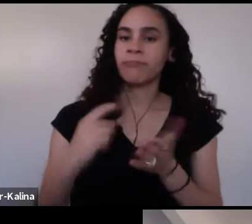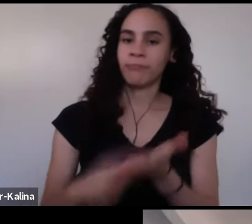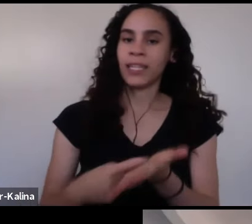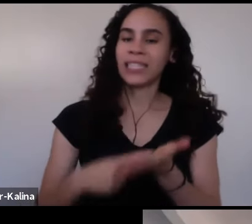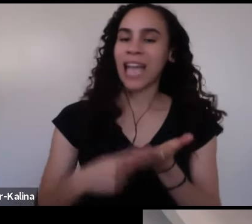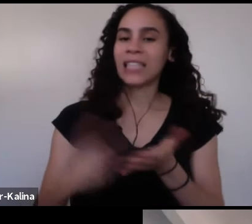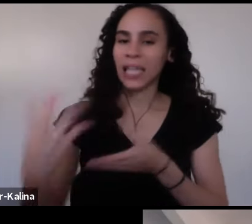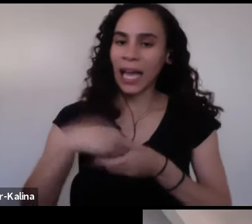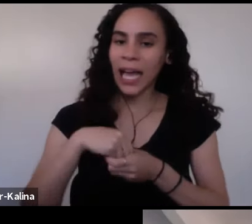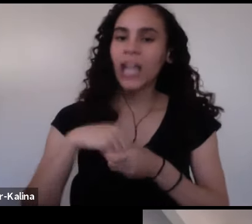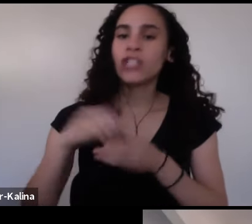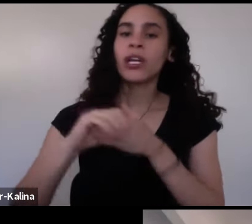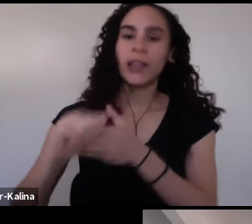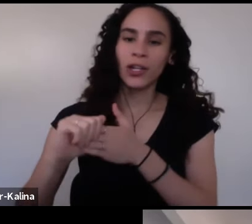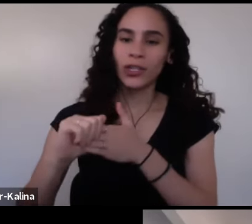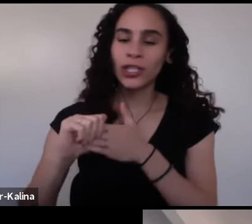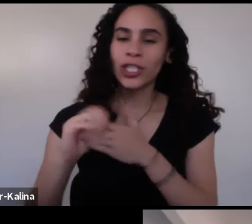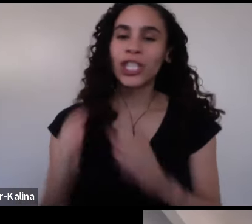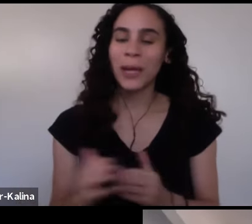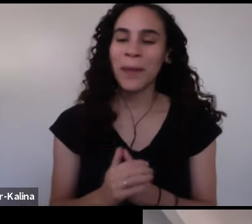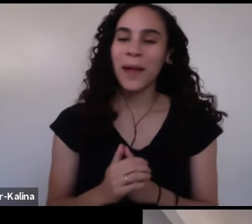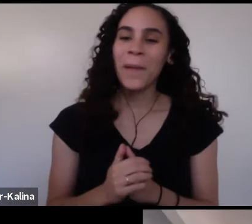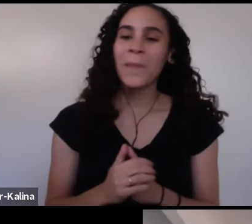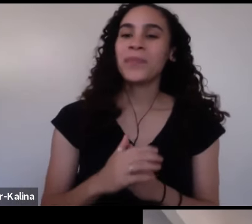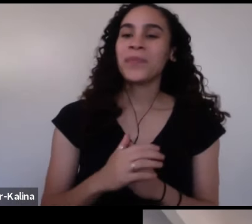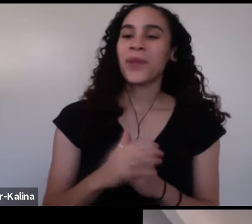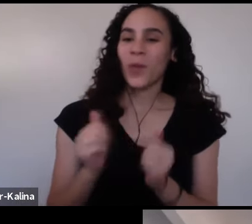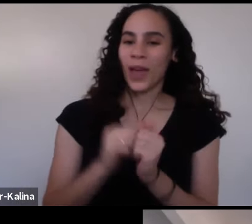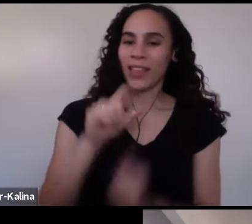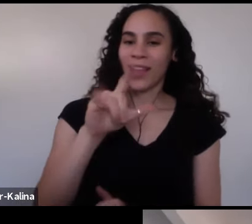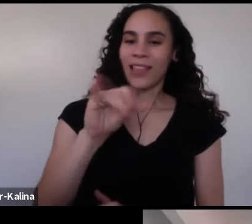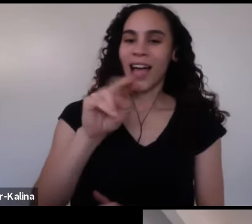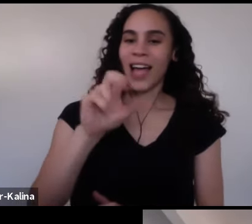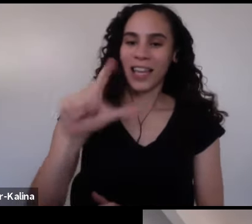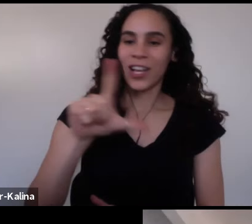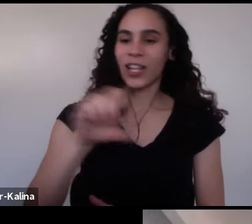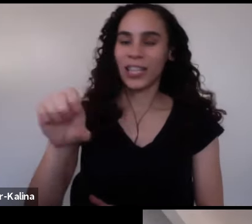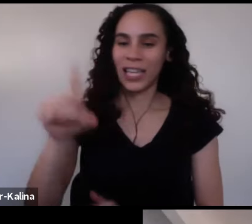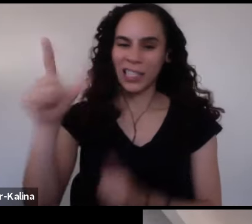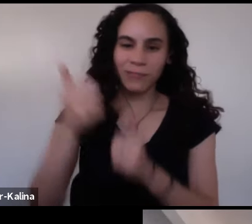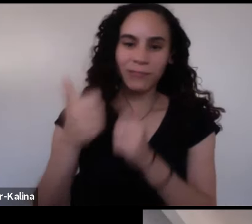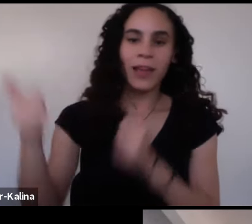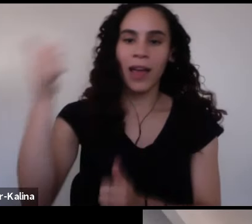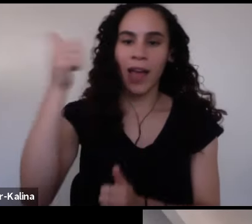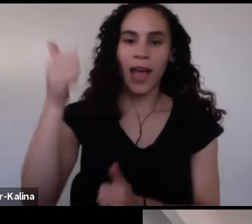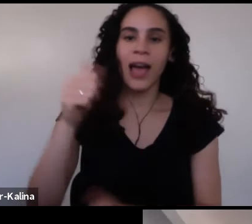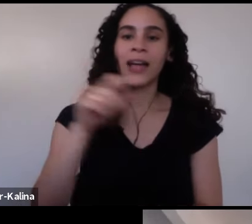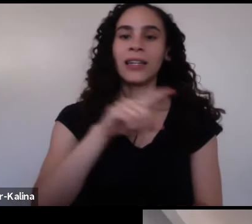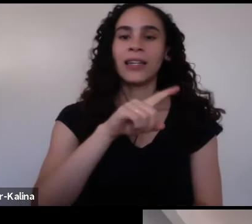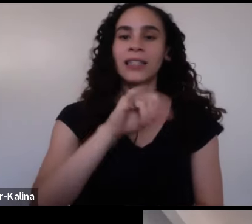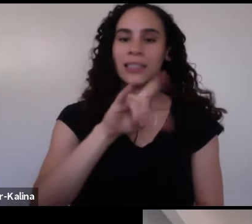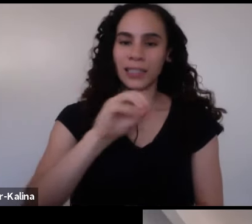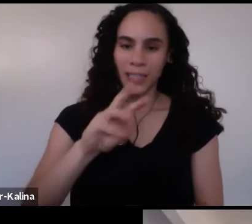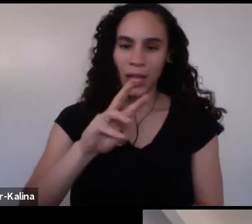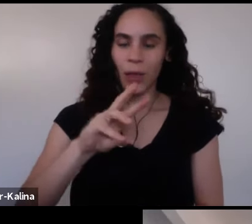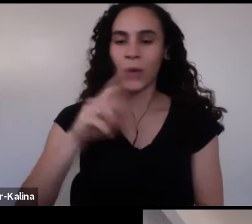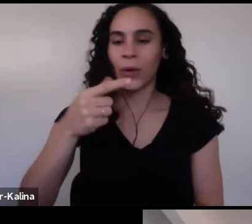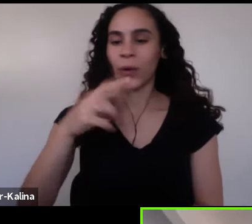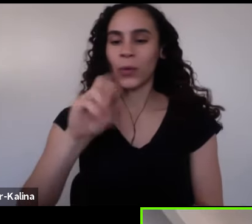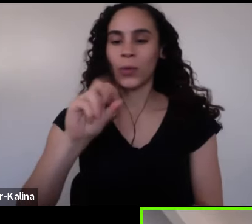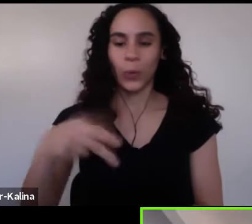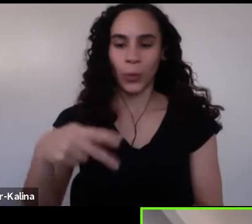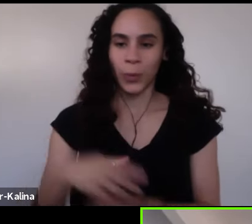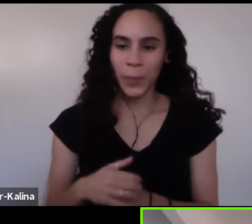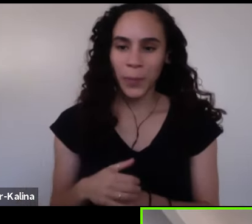and partner, client, Lionel Lee, head of diversity engagement at Zillow Group. Hey, welcome.